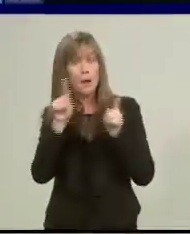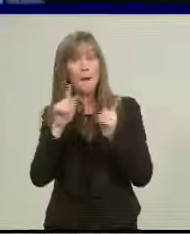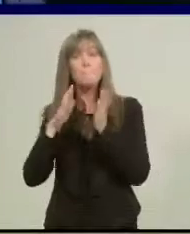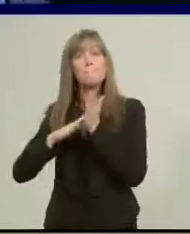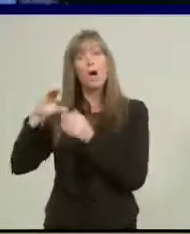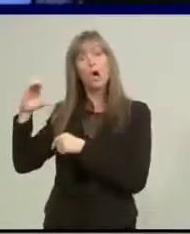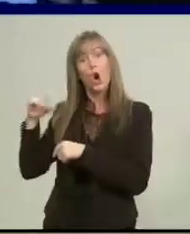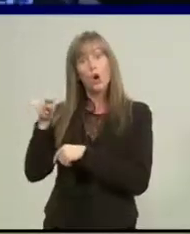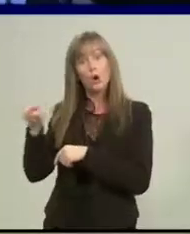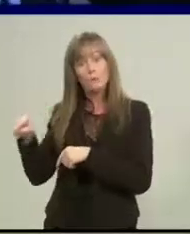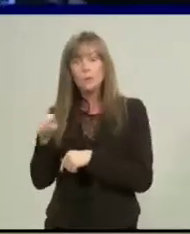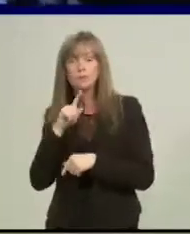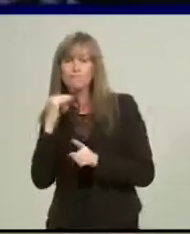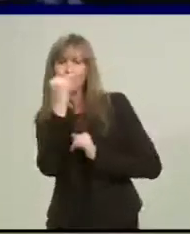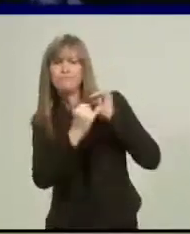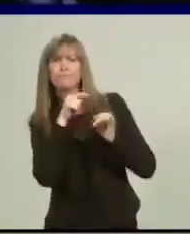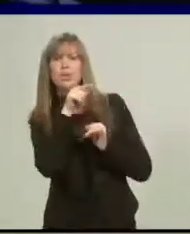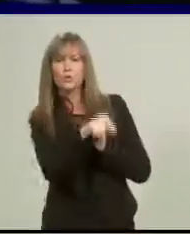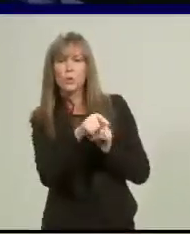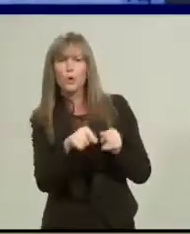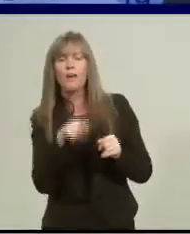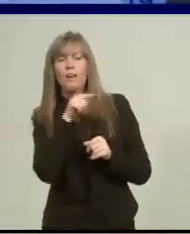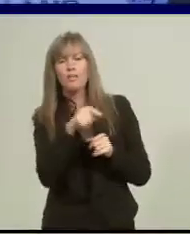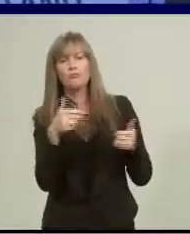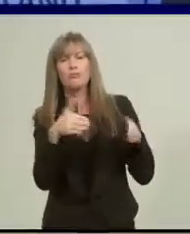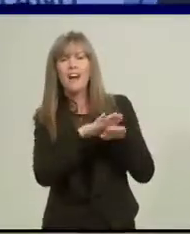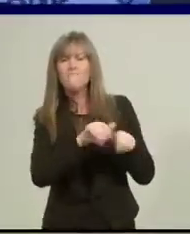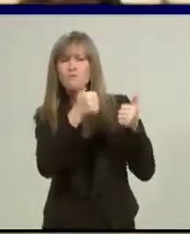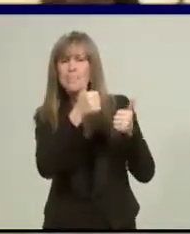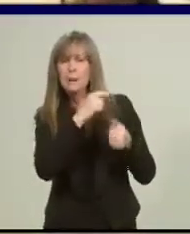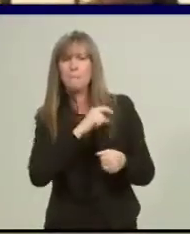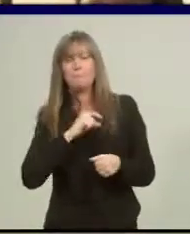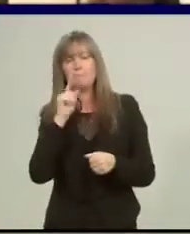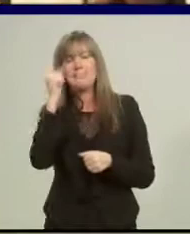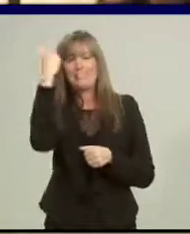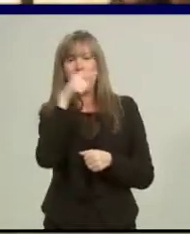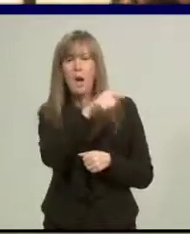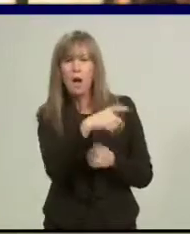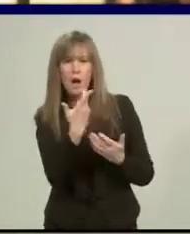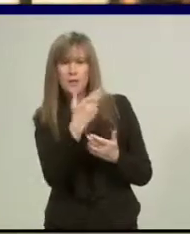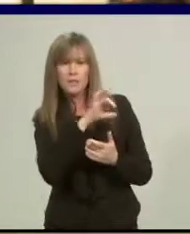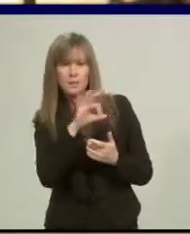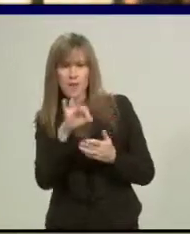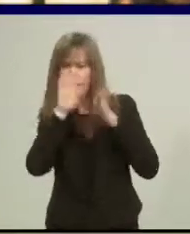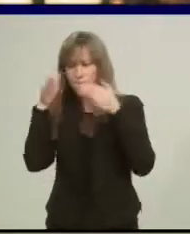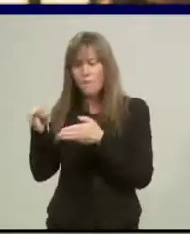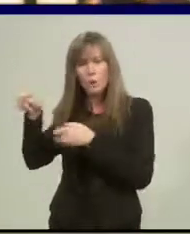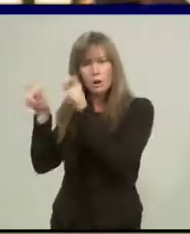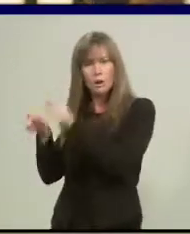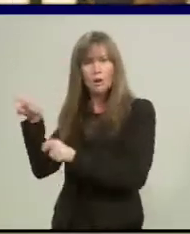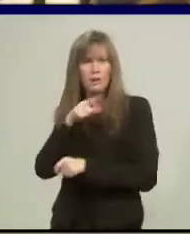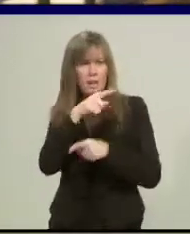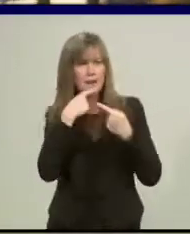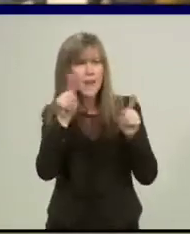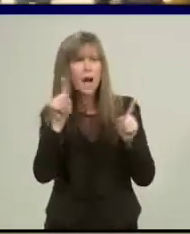criticised the Earthquake Recovery Minister for the lack of progress elsewhere in the city. Who will announce a convention centre. He'll